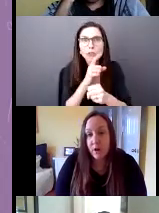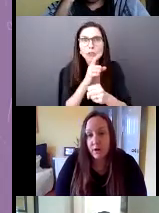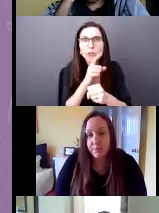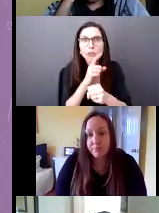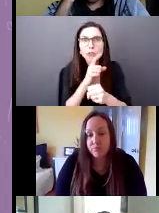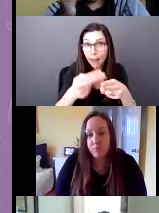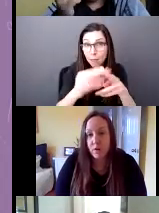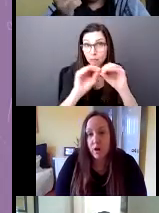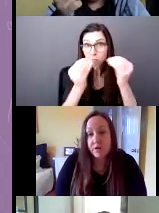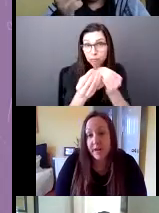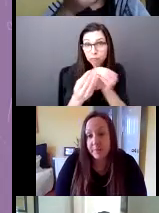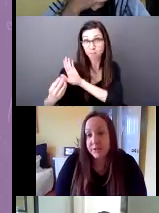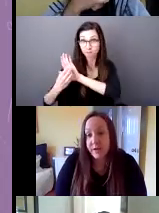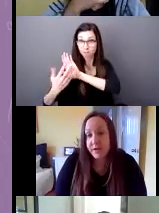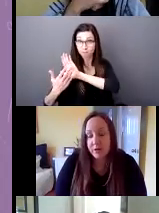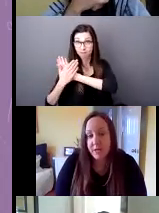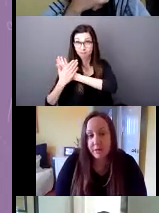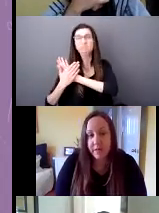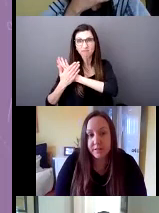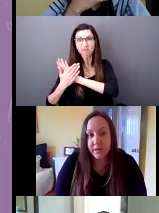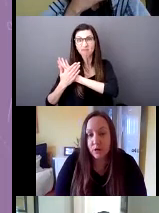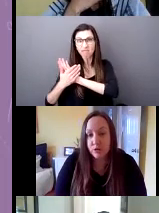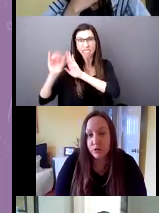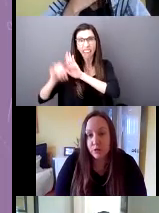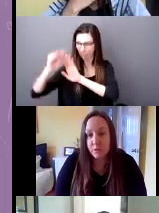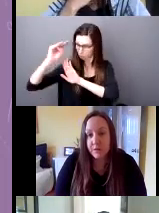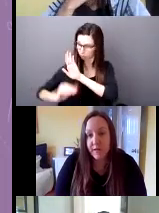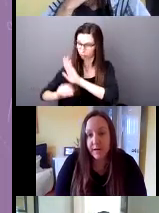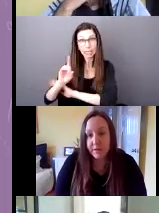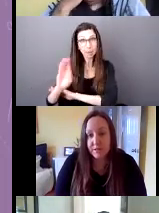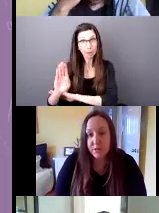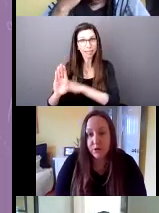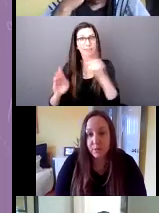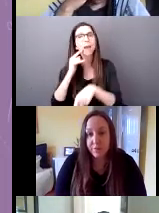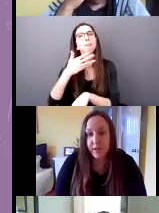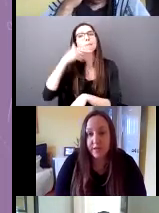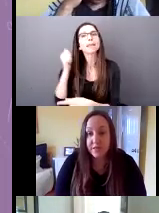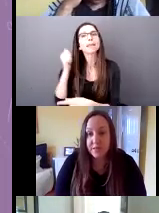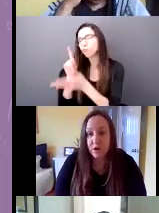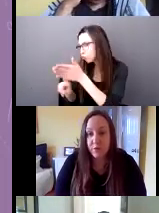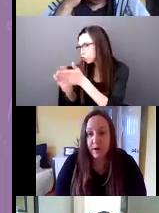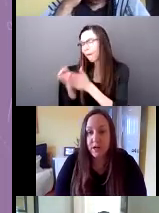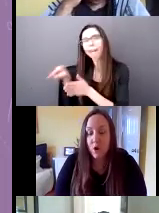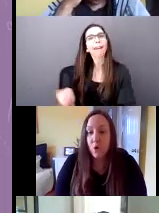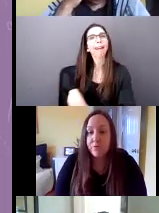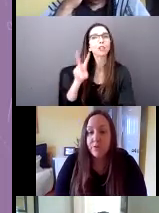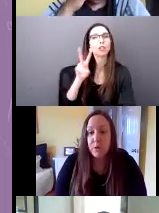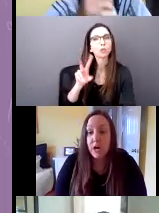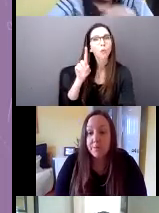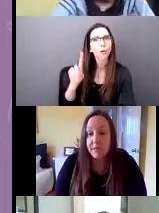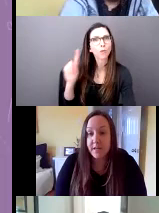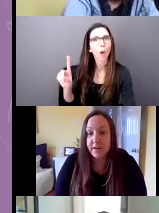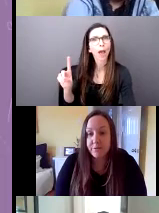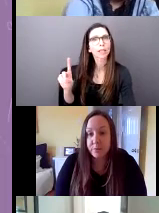on our database or in our database, they can go to the 211 database to determine if they exist already or if they want